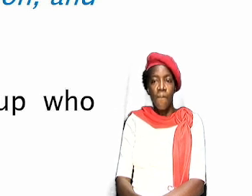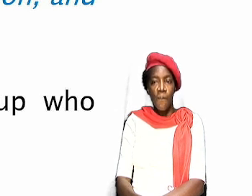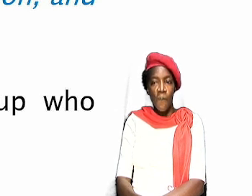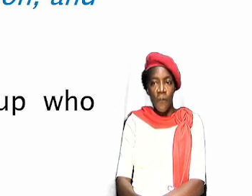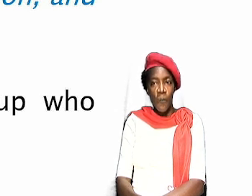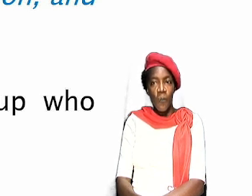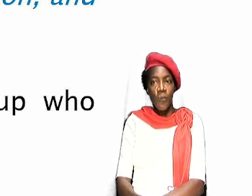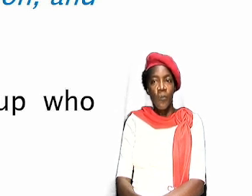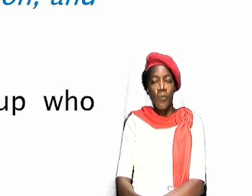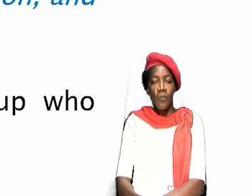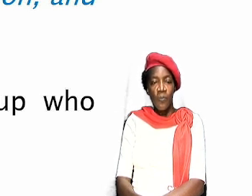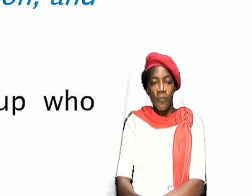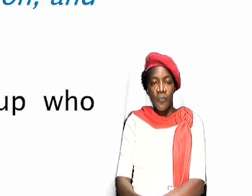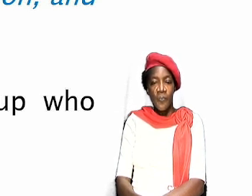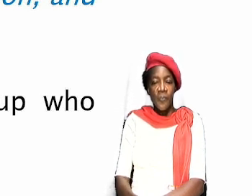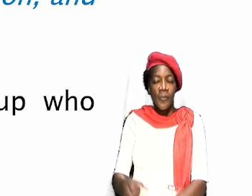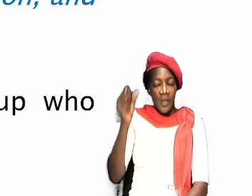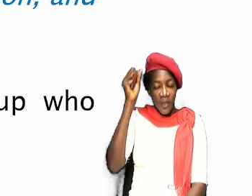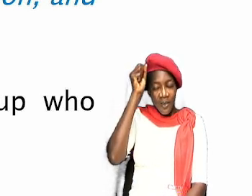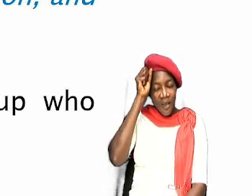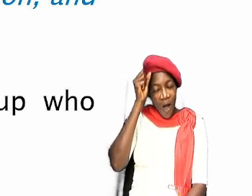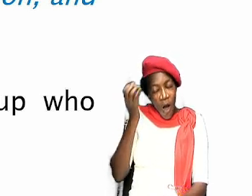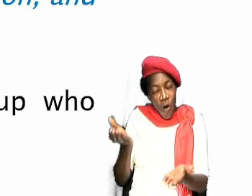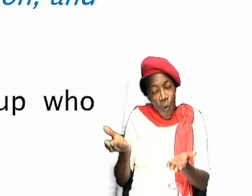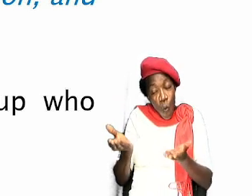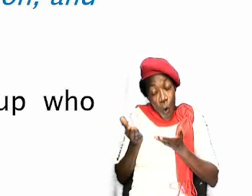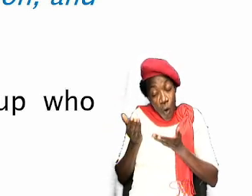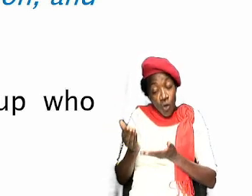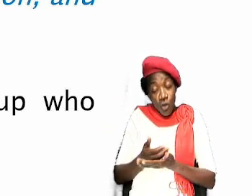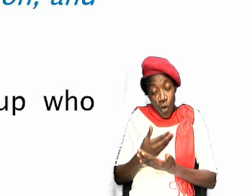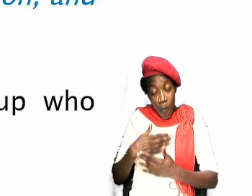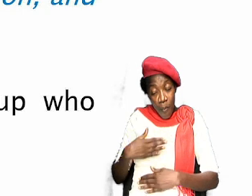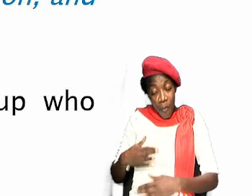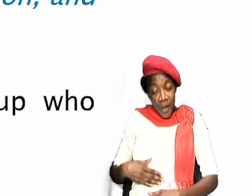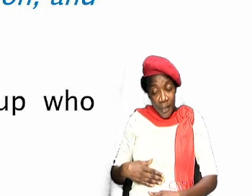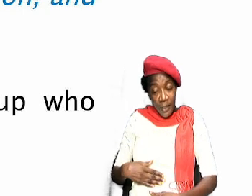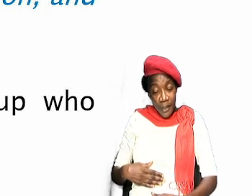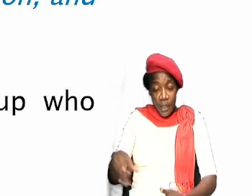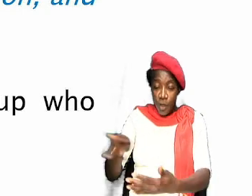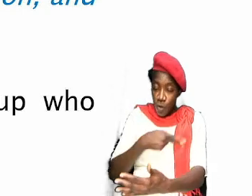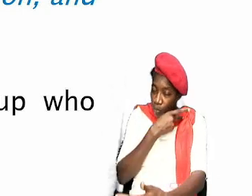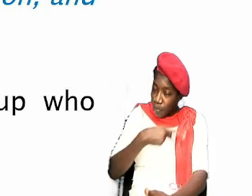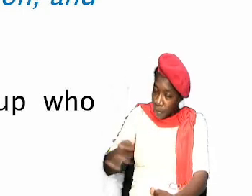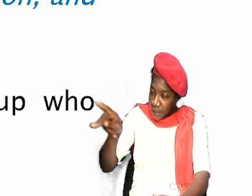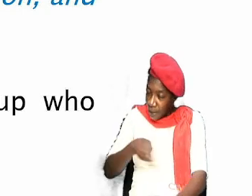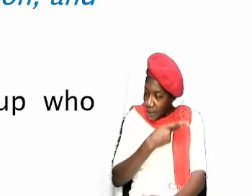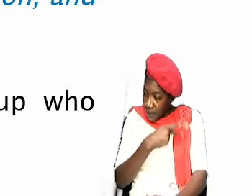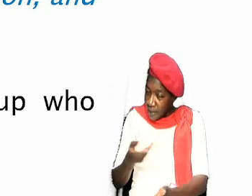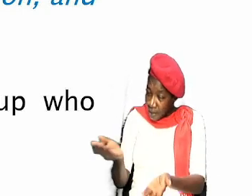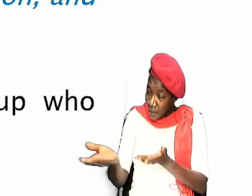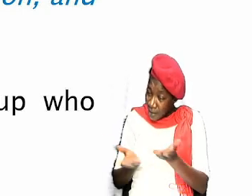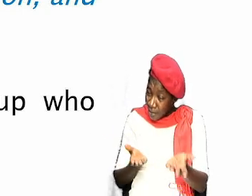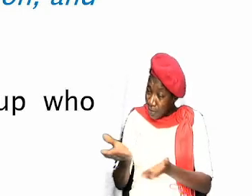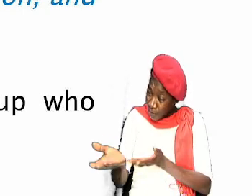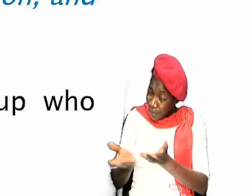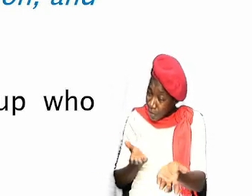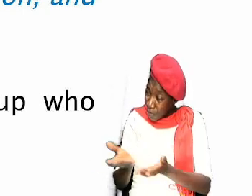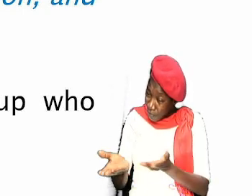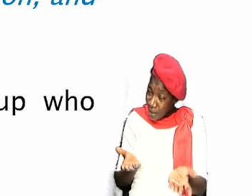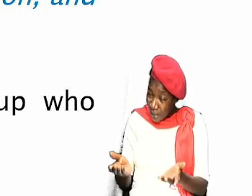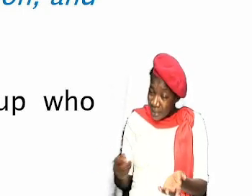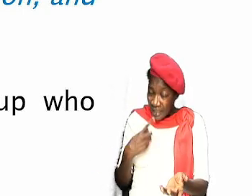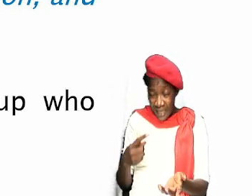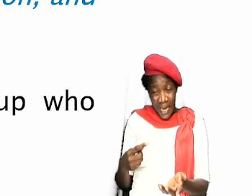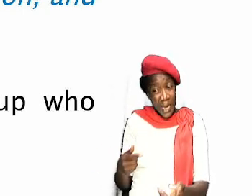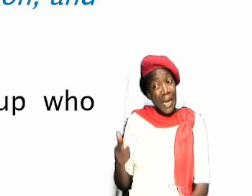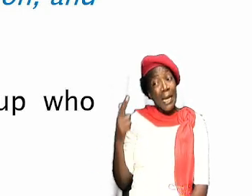Saul wanted somebody to play. And the servant answered, I know a son